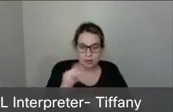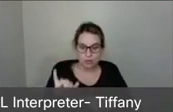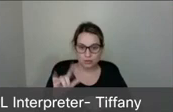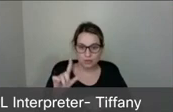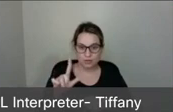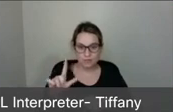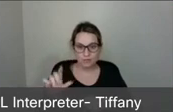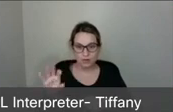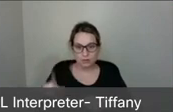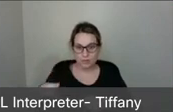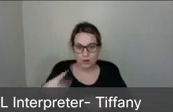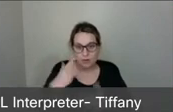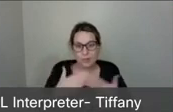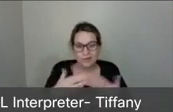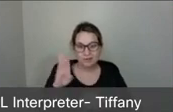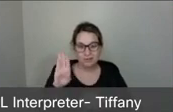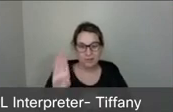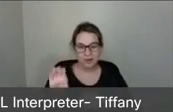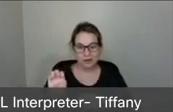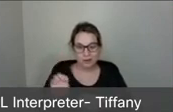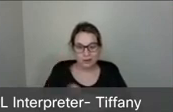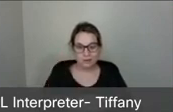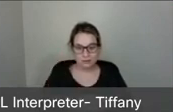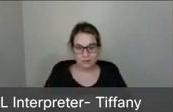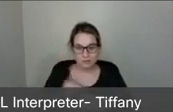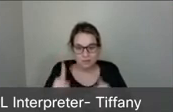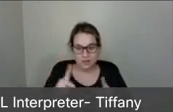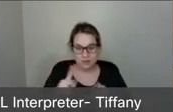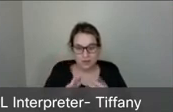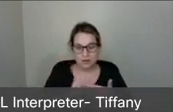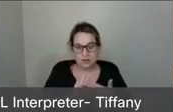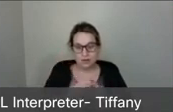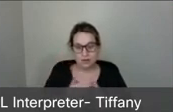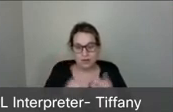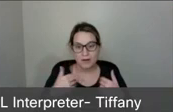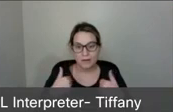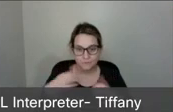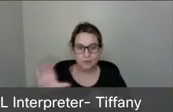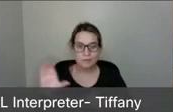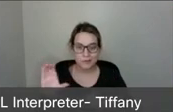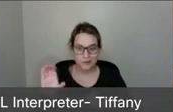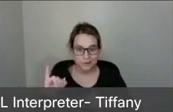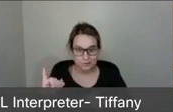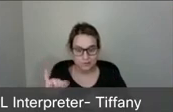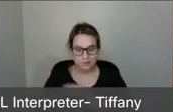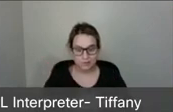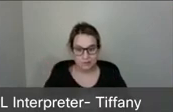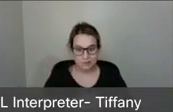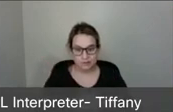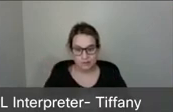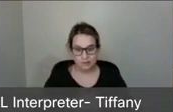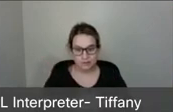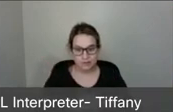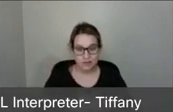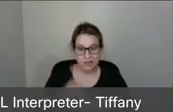Park, and portions of Buckeye. People in these communities have common interests, whether it be